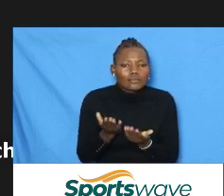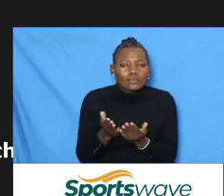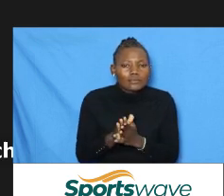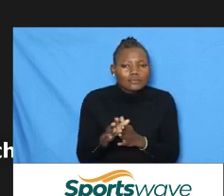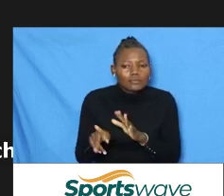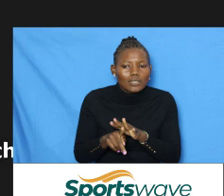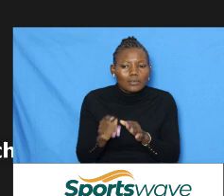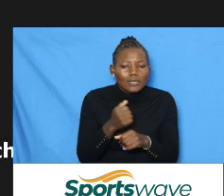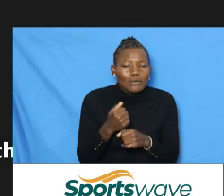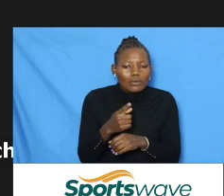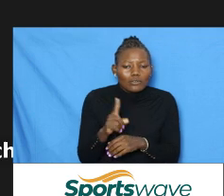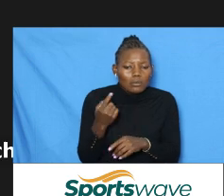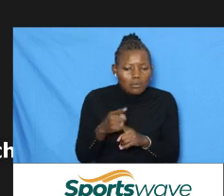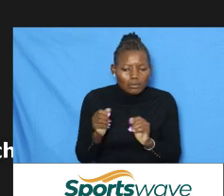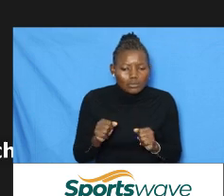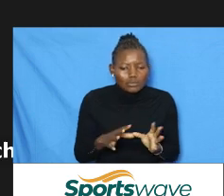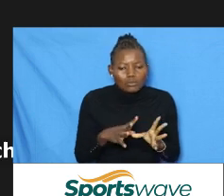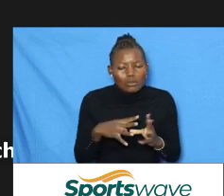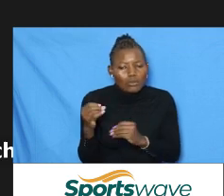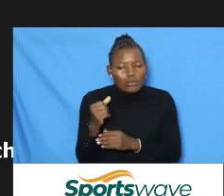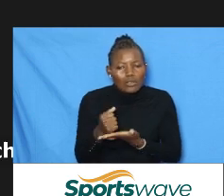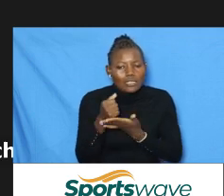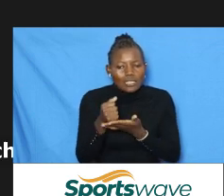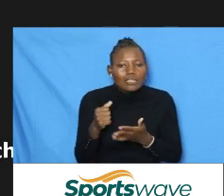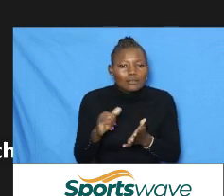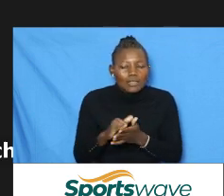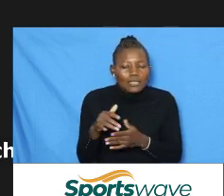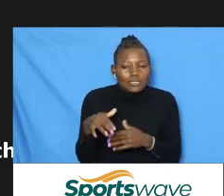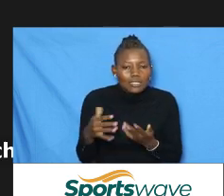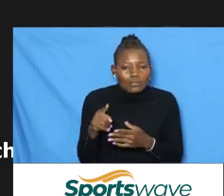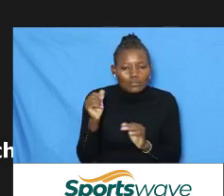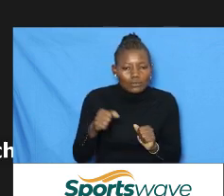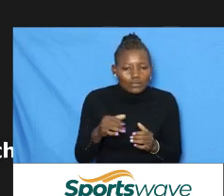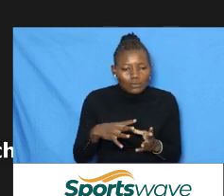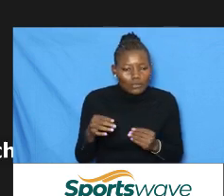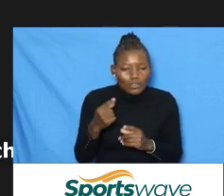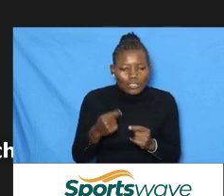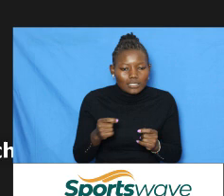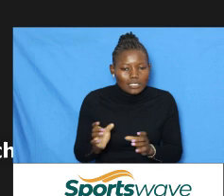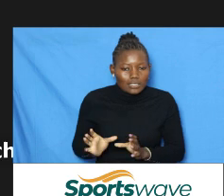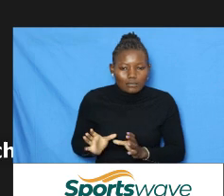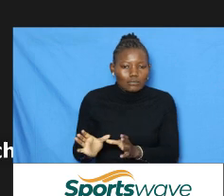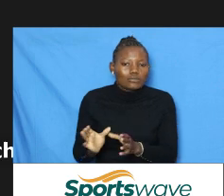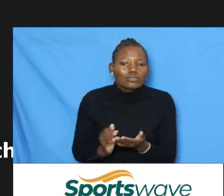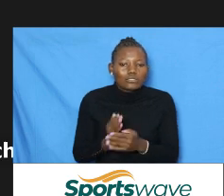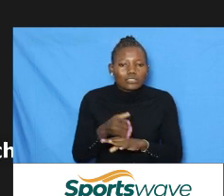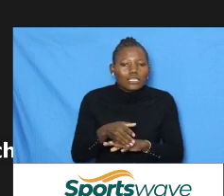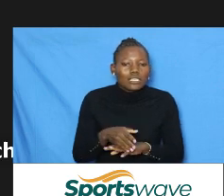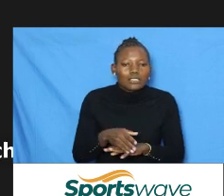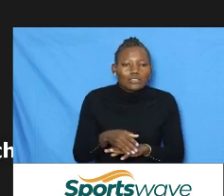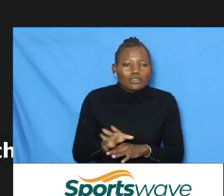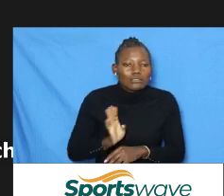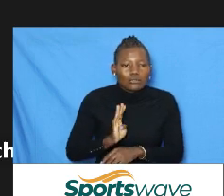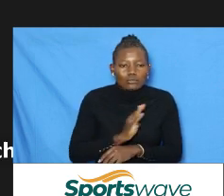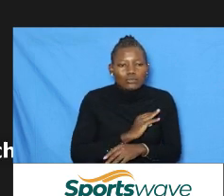primary job, but you can go and assist them. And that way you can try and push this narrative of player welfare across board, even to that grassroots